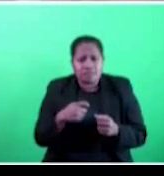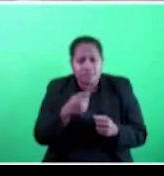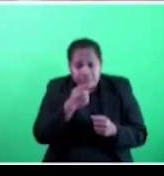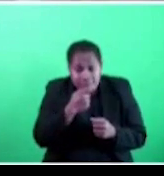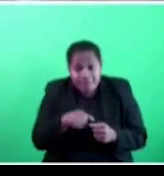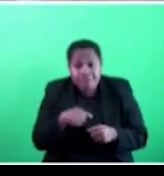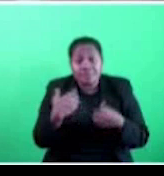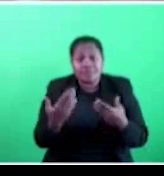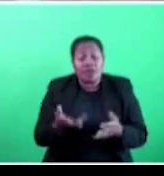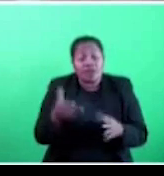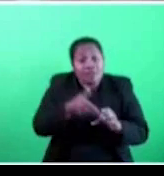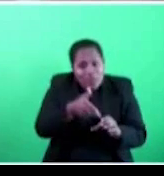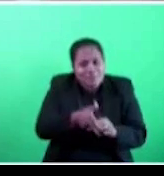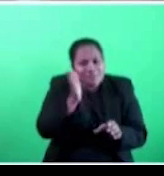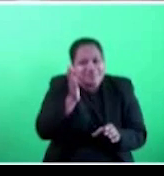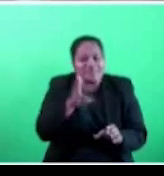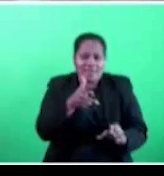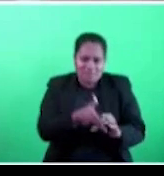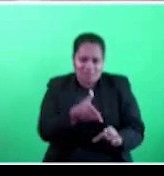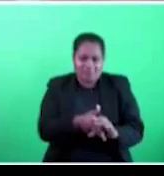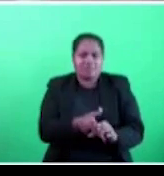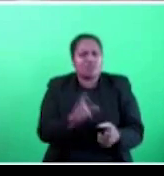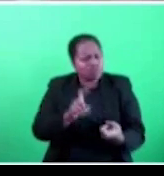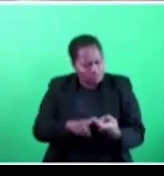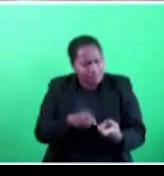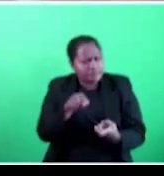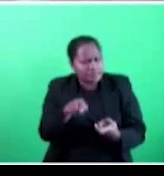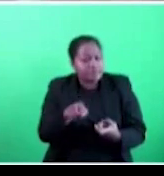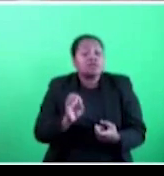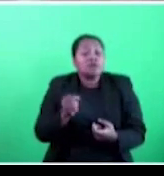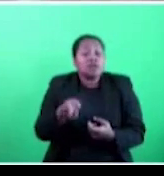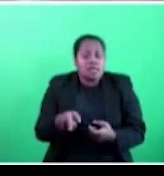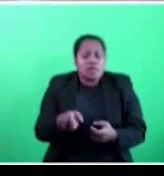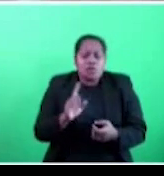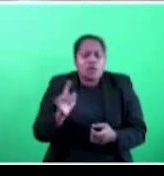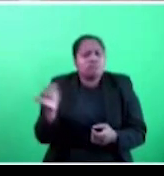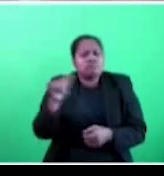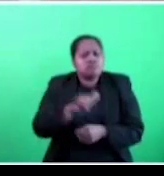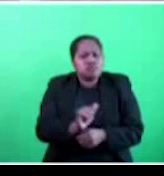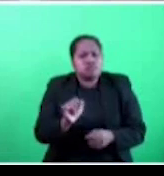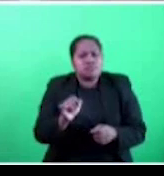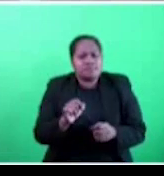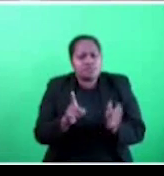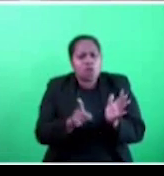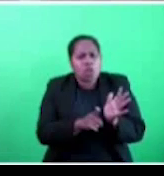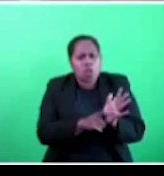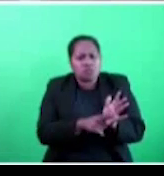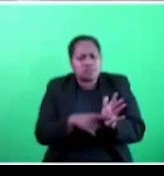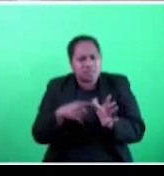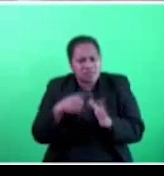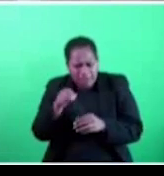operated 238 flights between Nadi and Los Angeles, Sydney and Auckland. If one of the